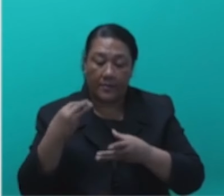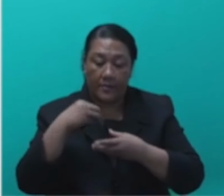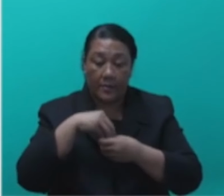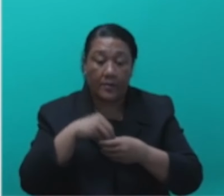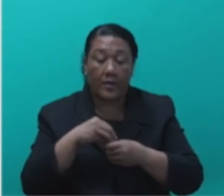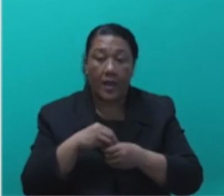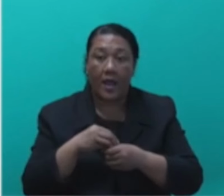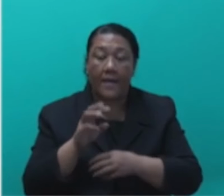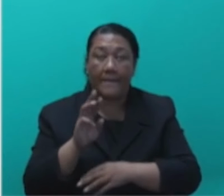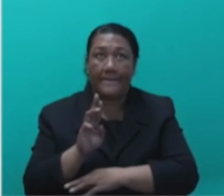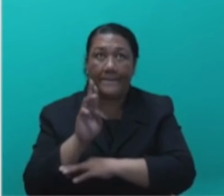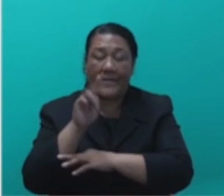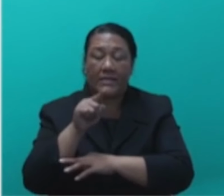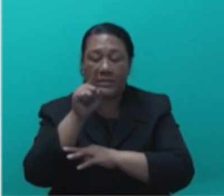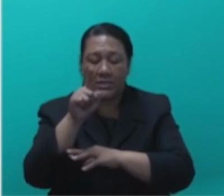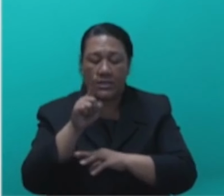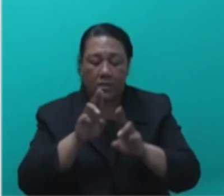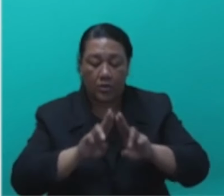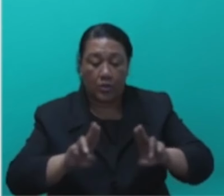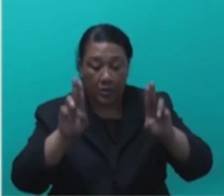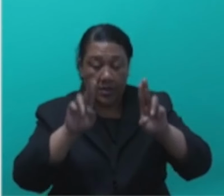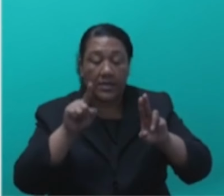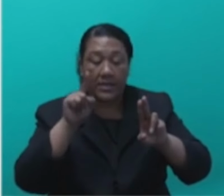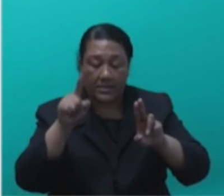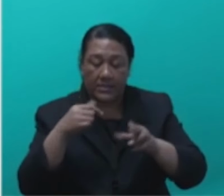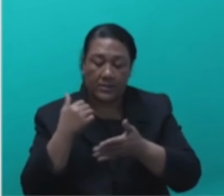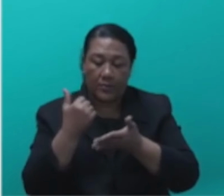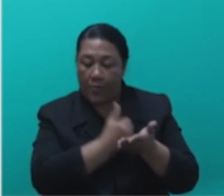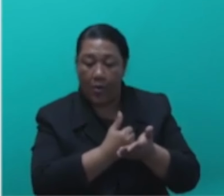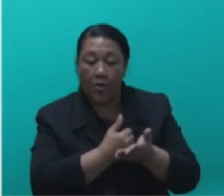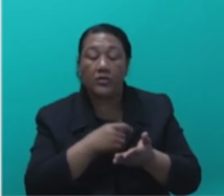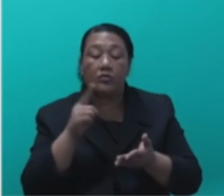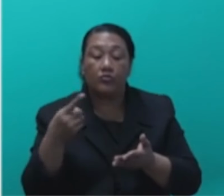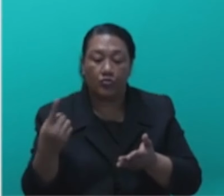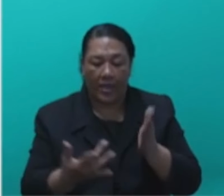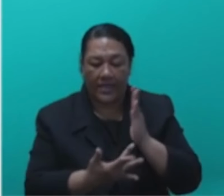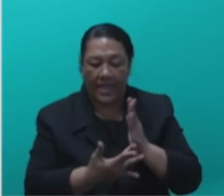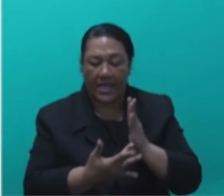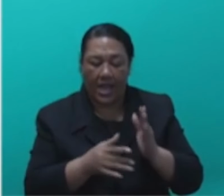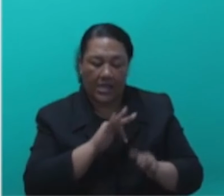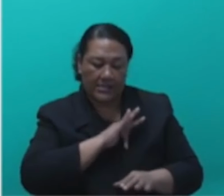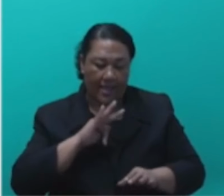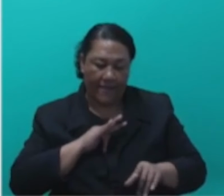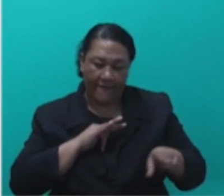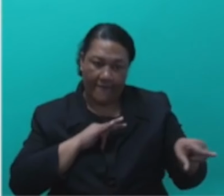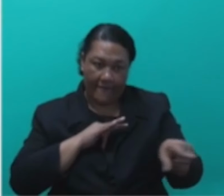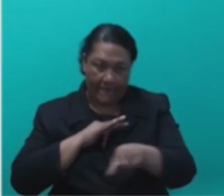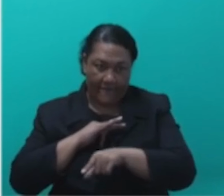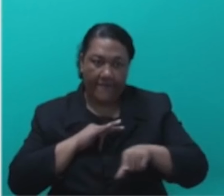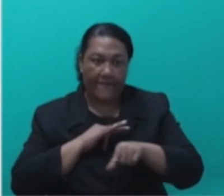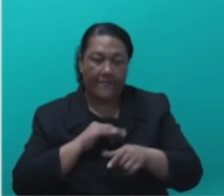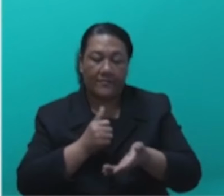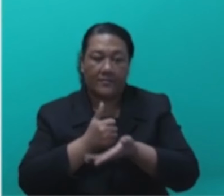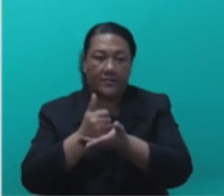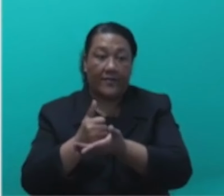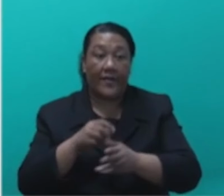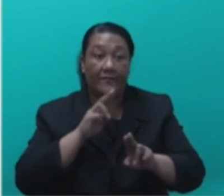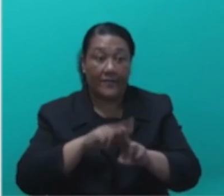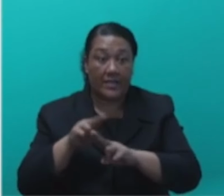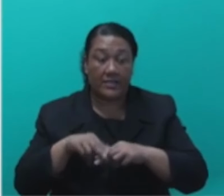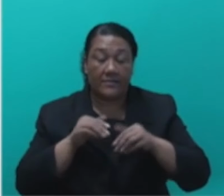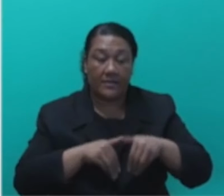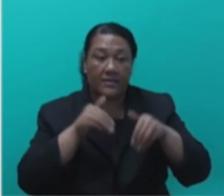Nations, High Commissioner, and Special Envoy supported by technical staff. Fiji actively participated in